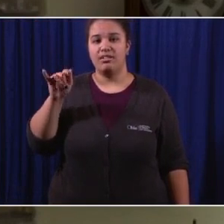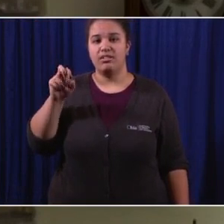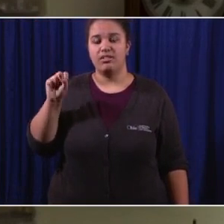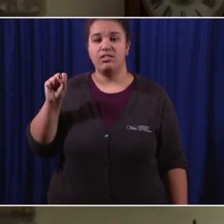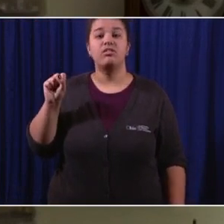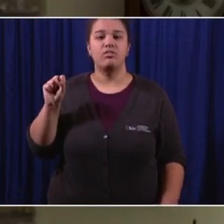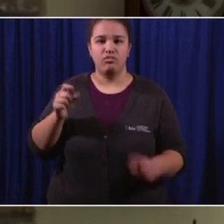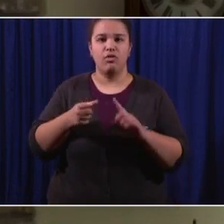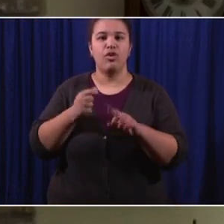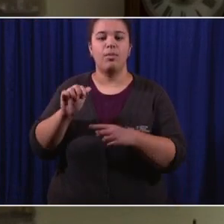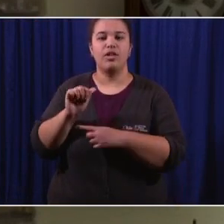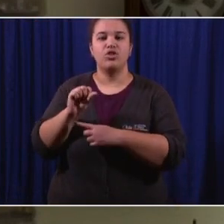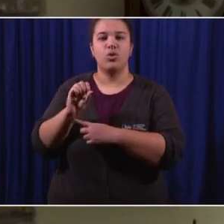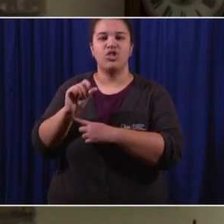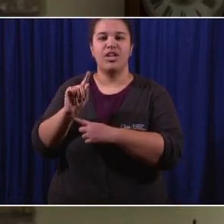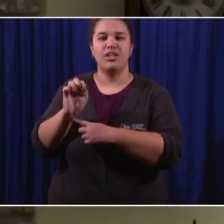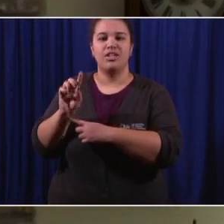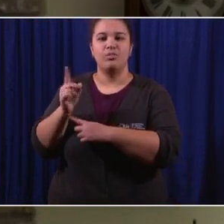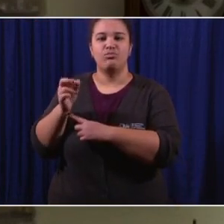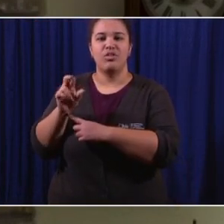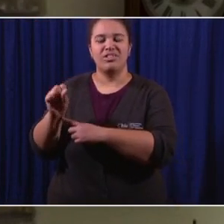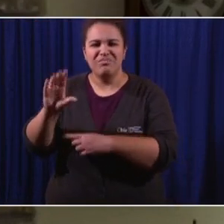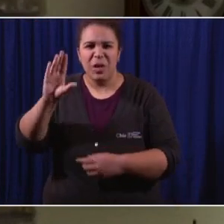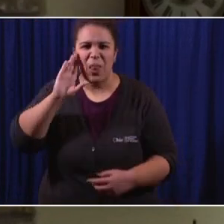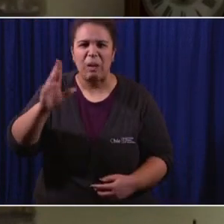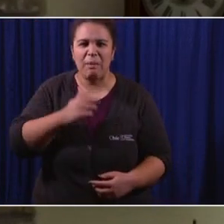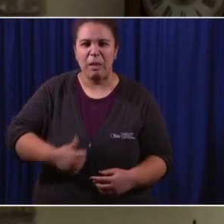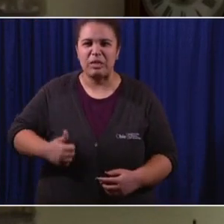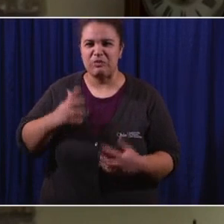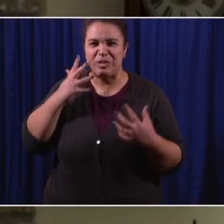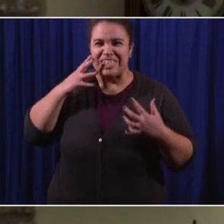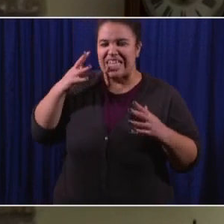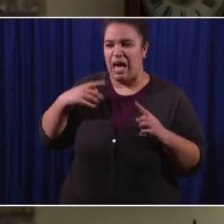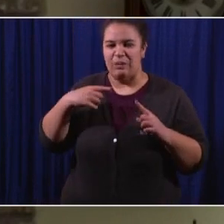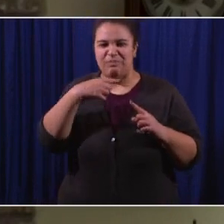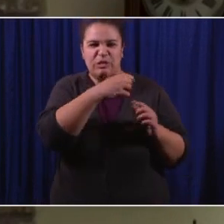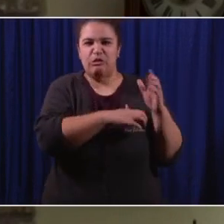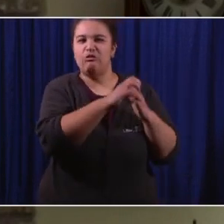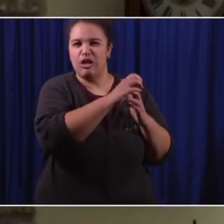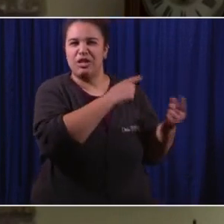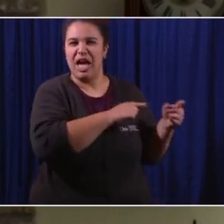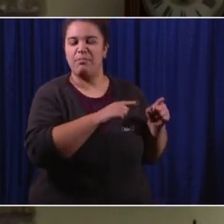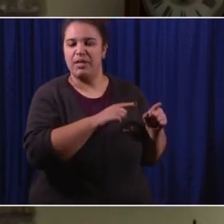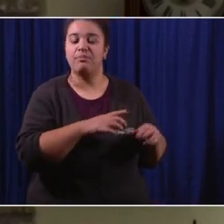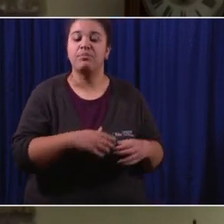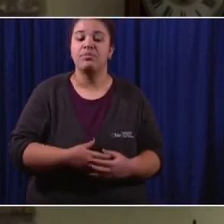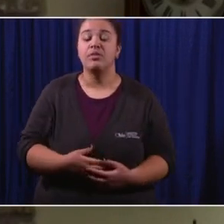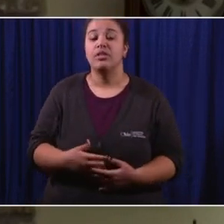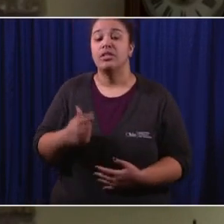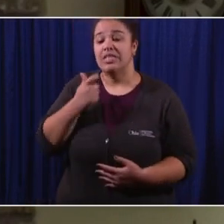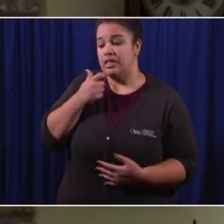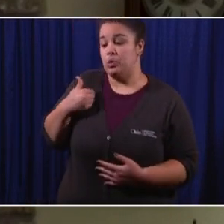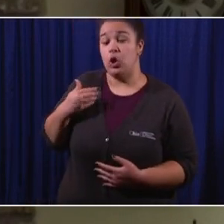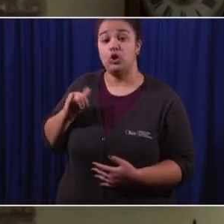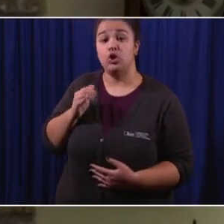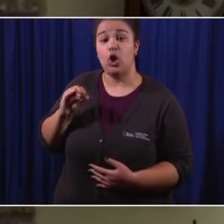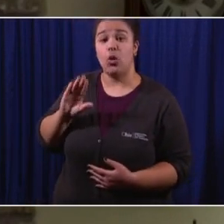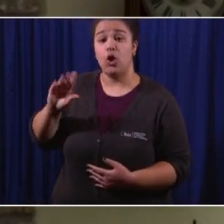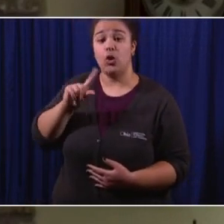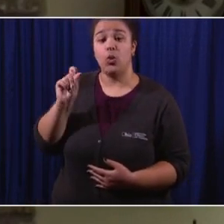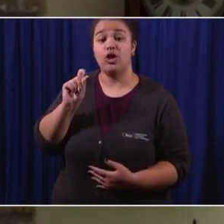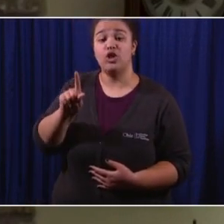Apologies for the background noise. We've got a construction project in the neighborhood. This is a bit of a follow-up to Joe's question, and this may actually be